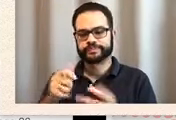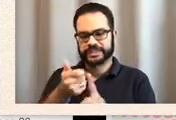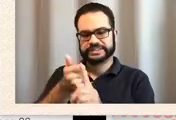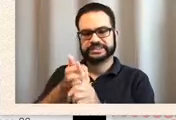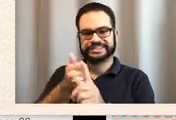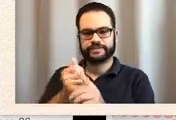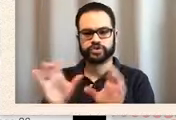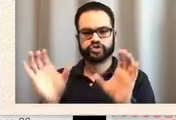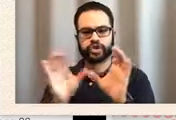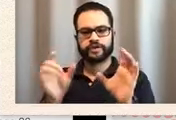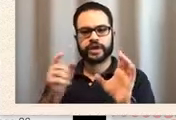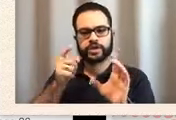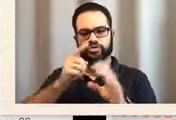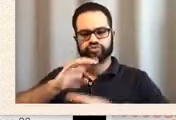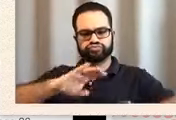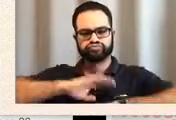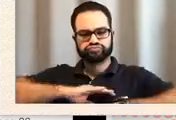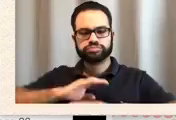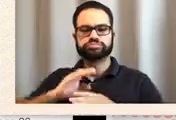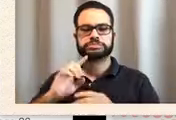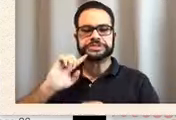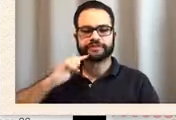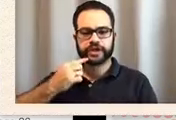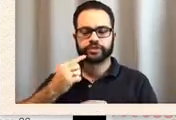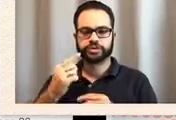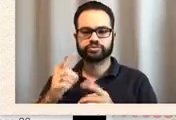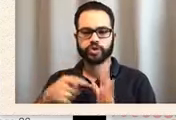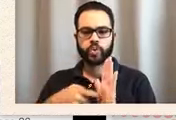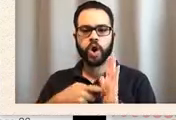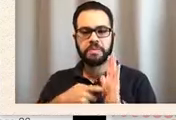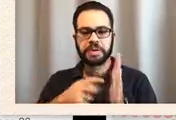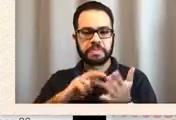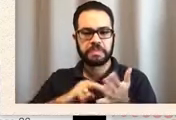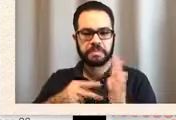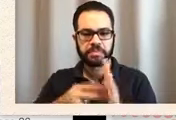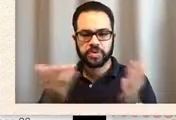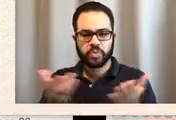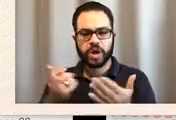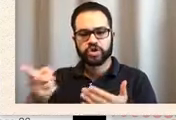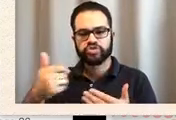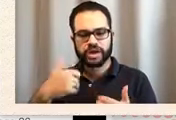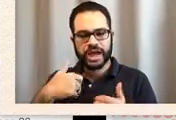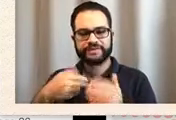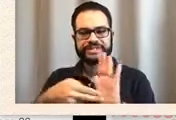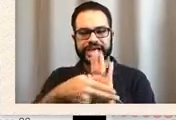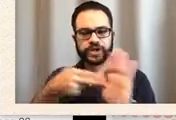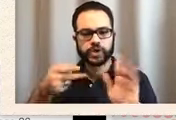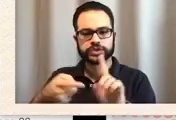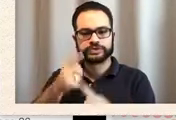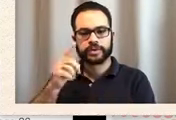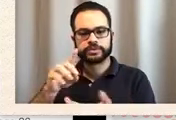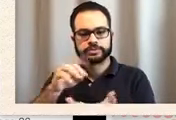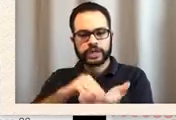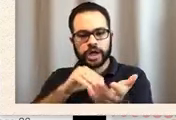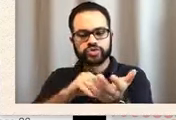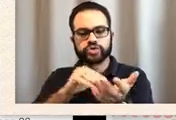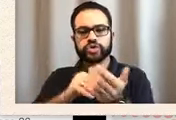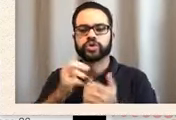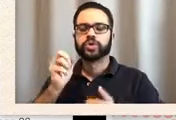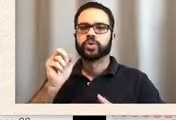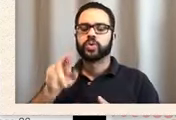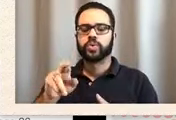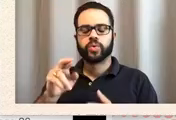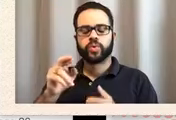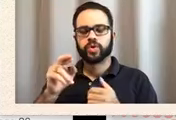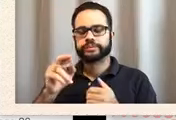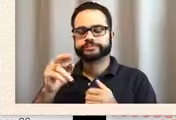the severity requirement. And that basically means that you have a diagnosis from a doctor or a physician saying you have some kind of physical or